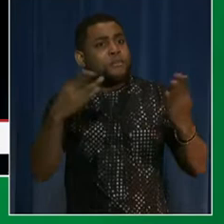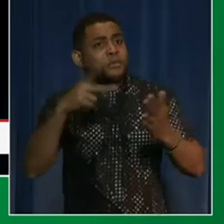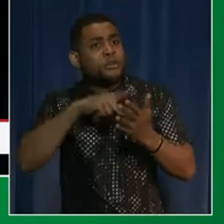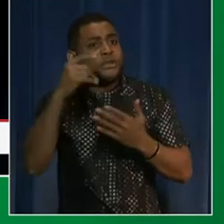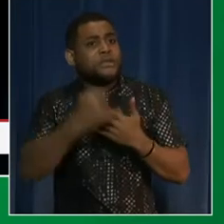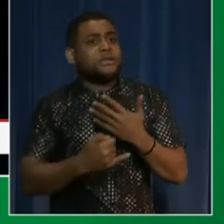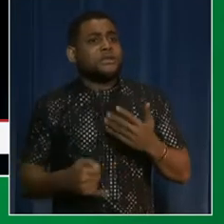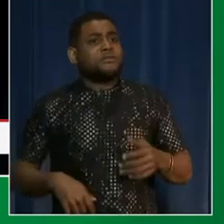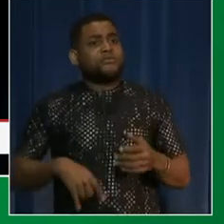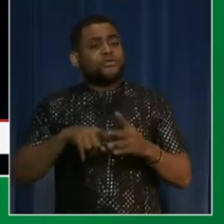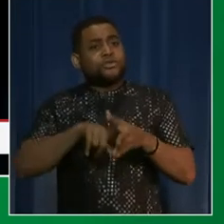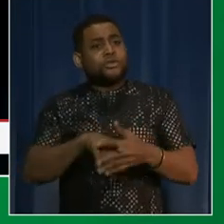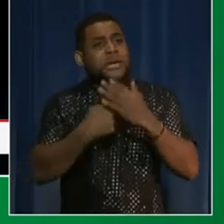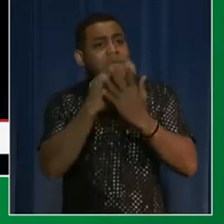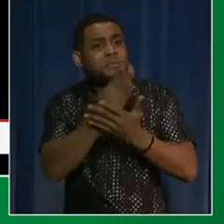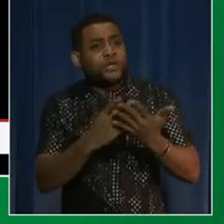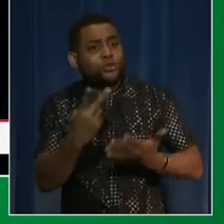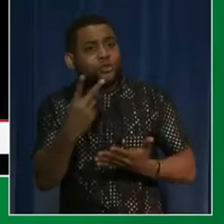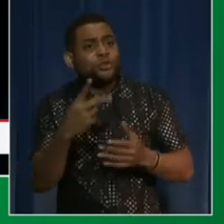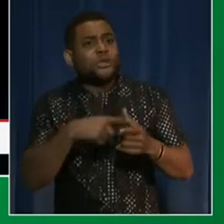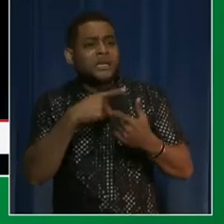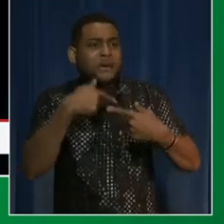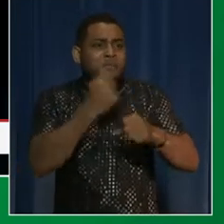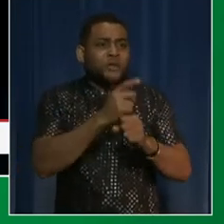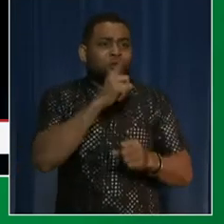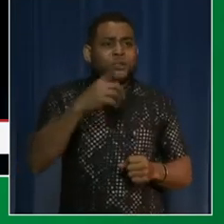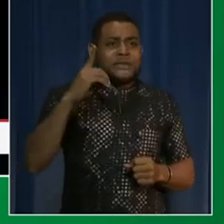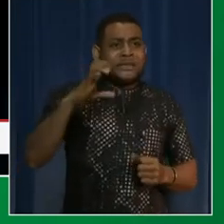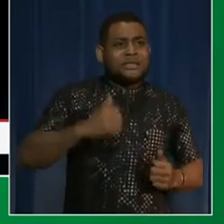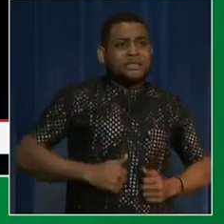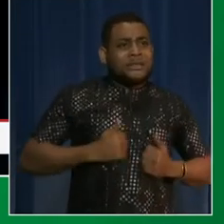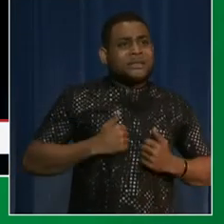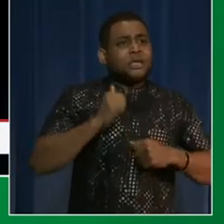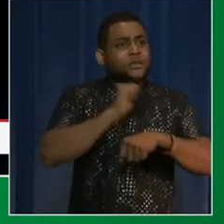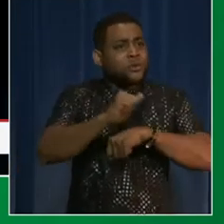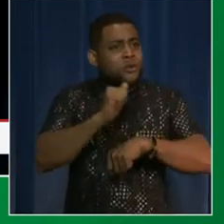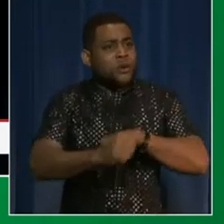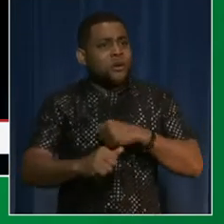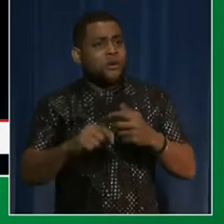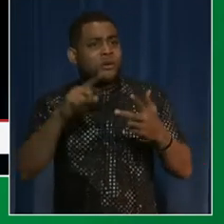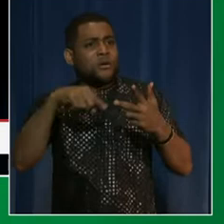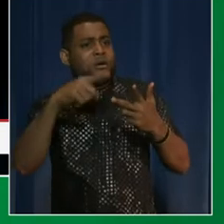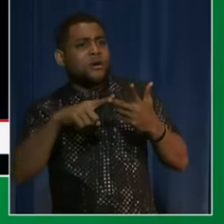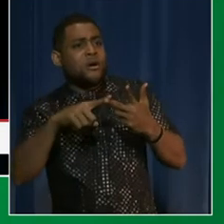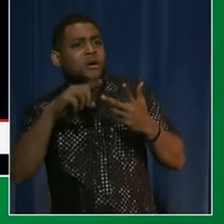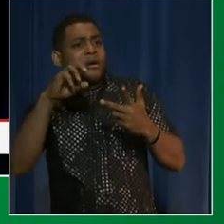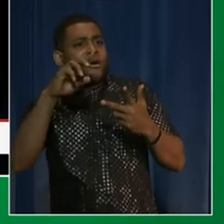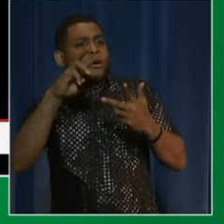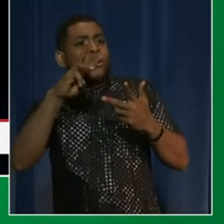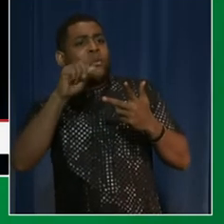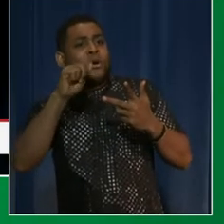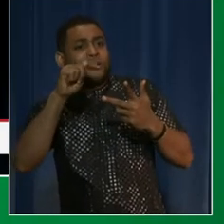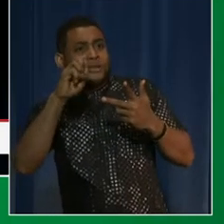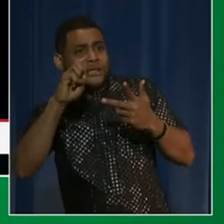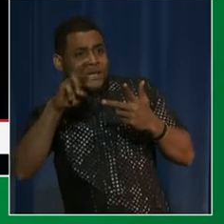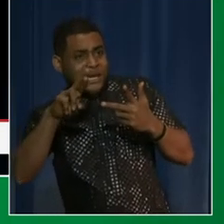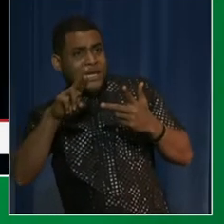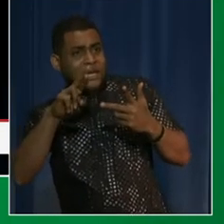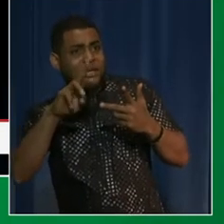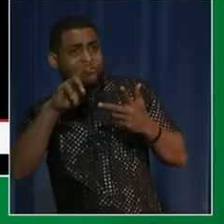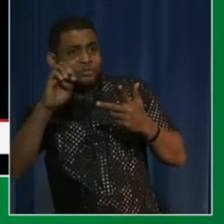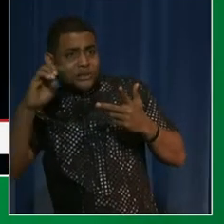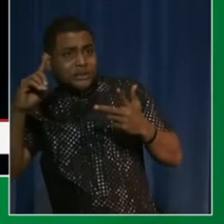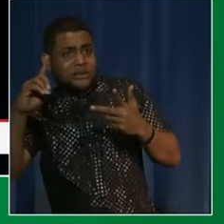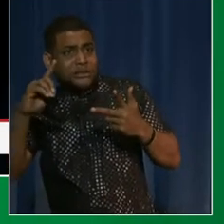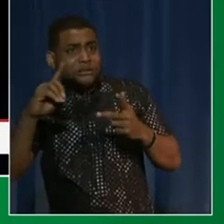DC residents to work. I'm thinking about Walter Reed, that is under construction, where Children's National